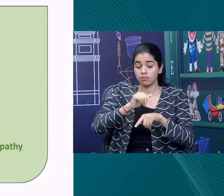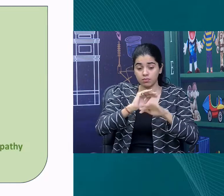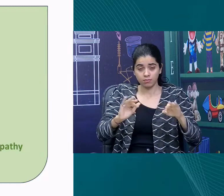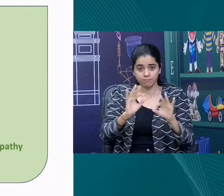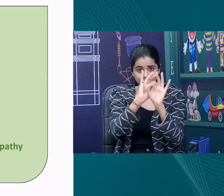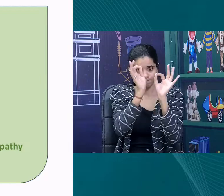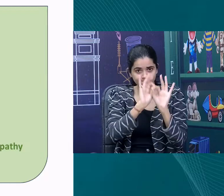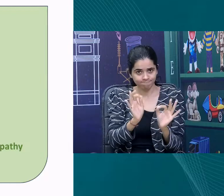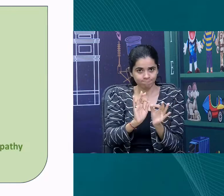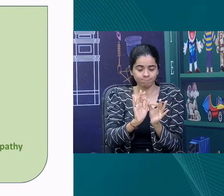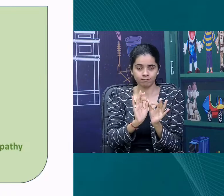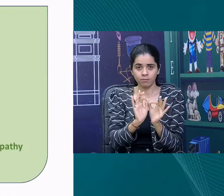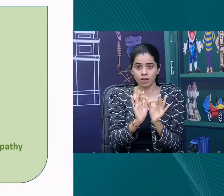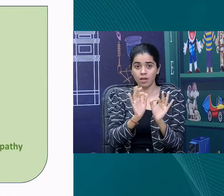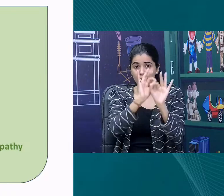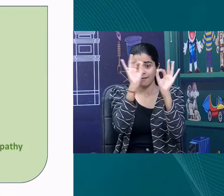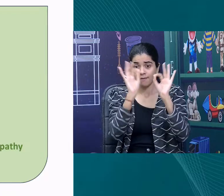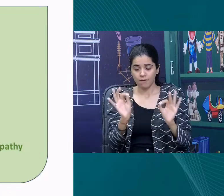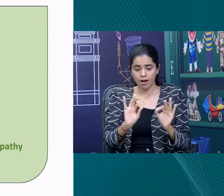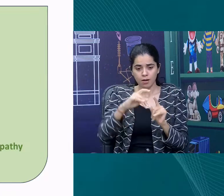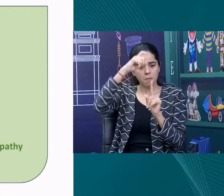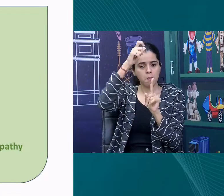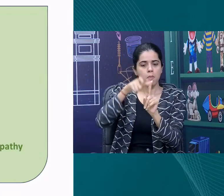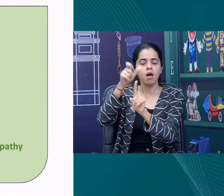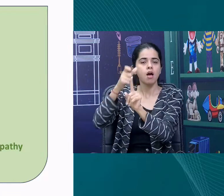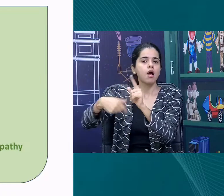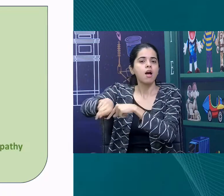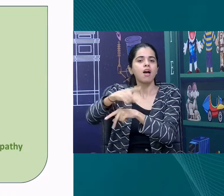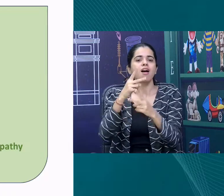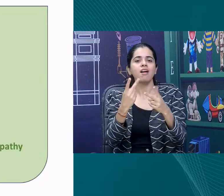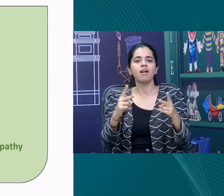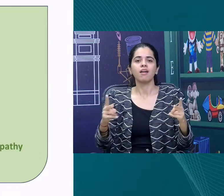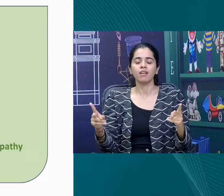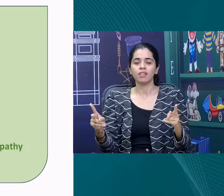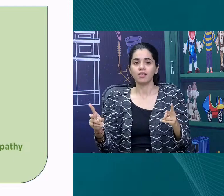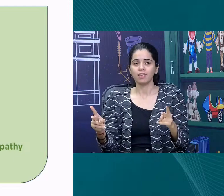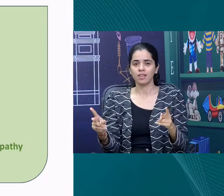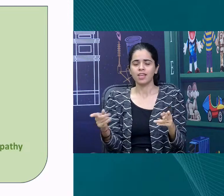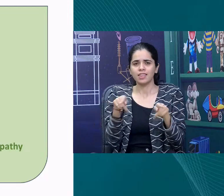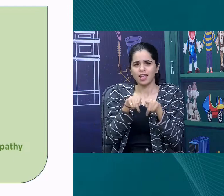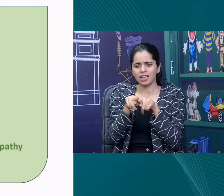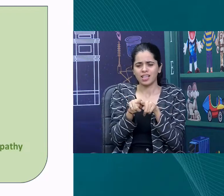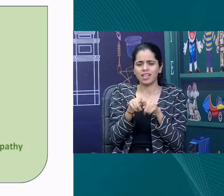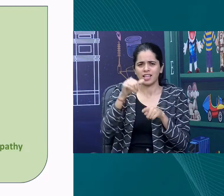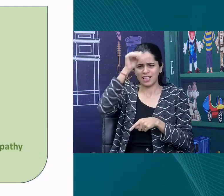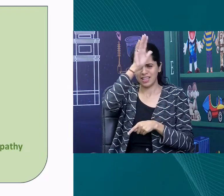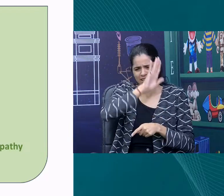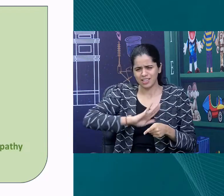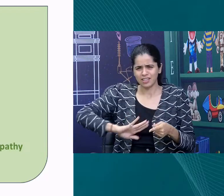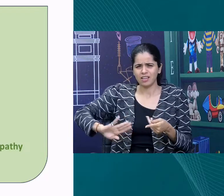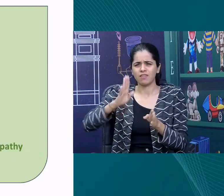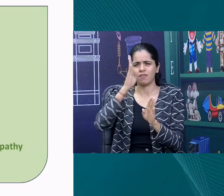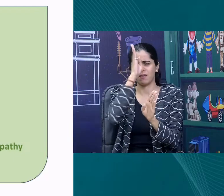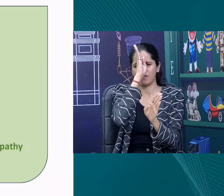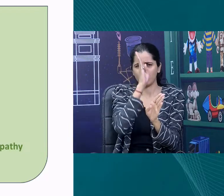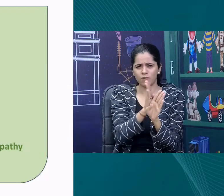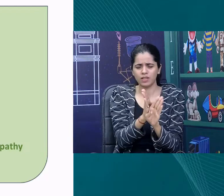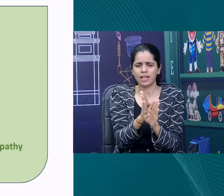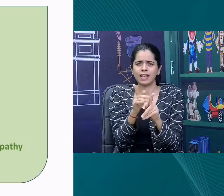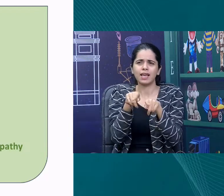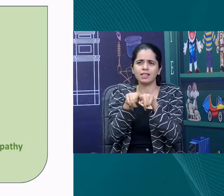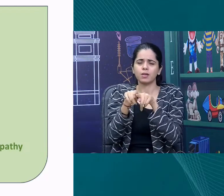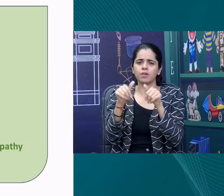all believe that it has to be personalized. And also, if you take Indian educators and philosophers like